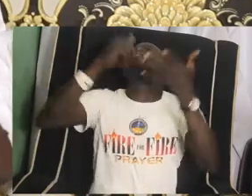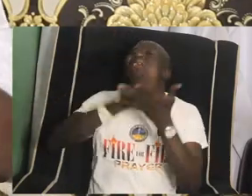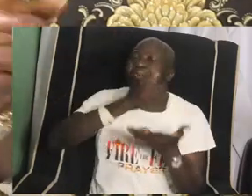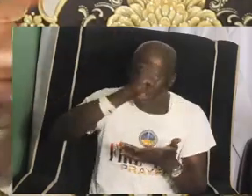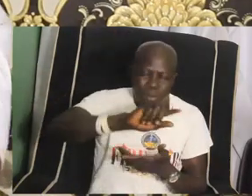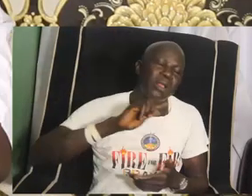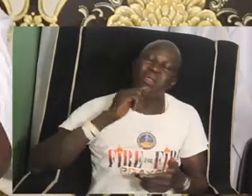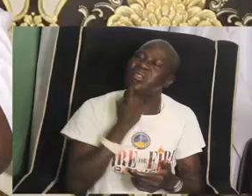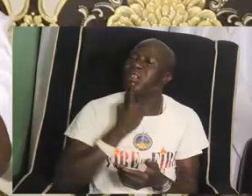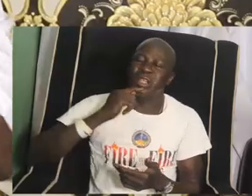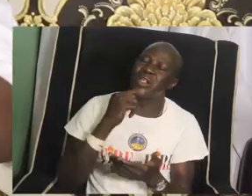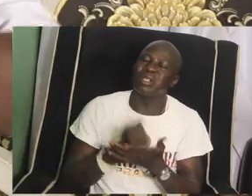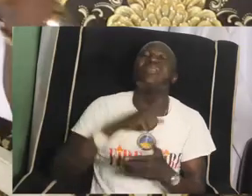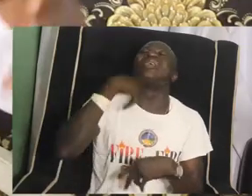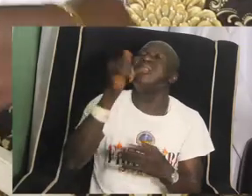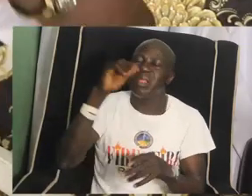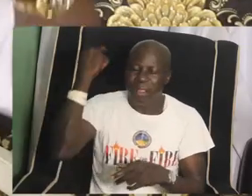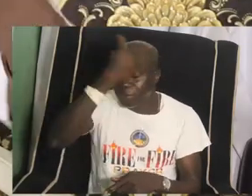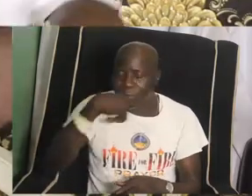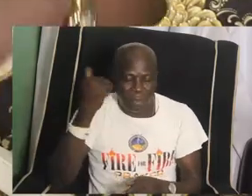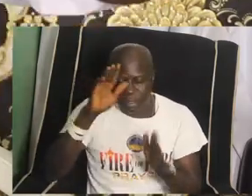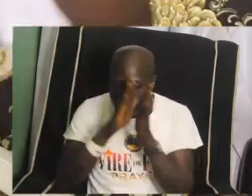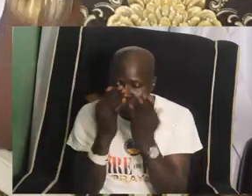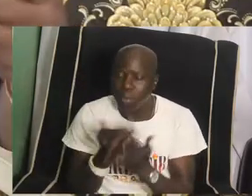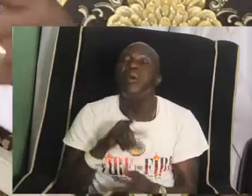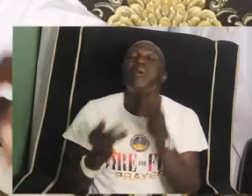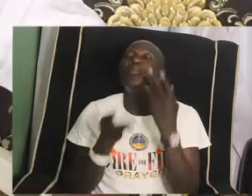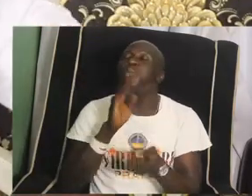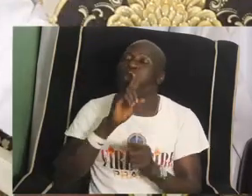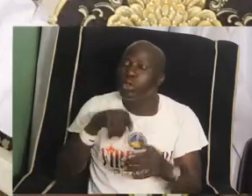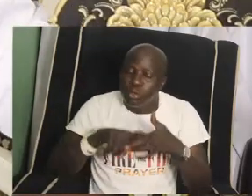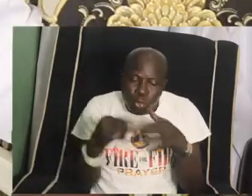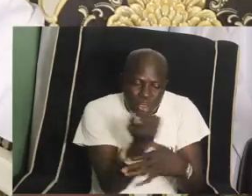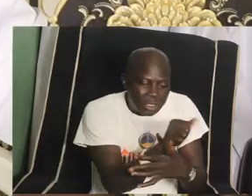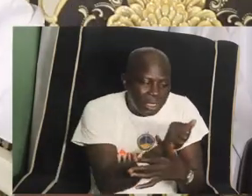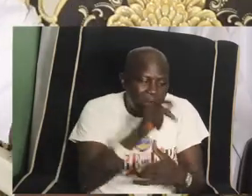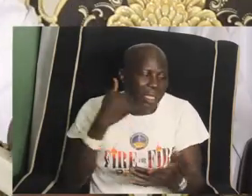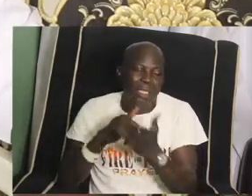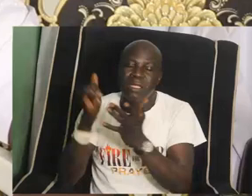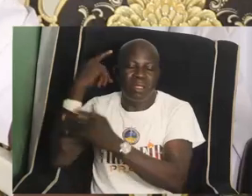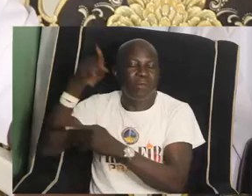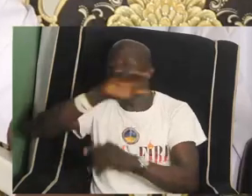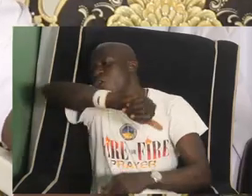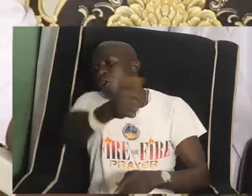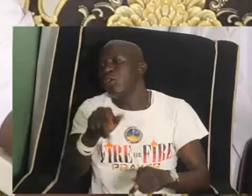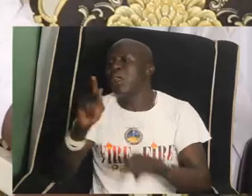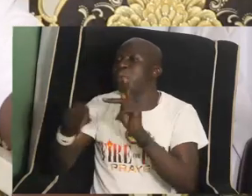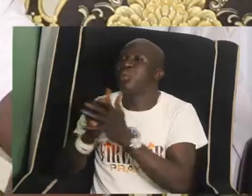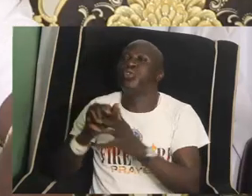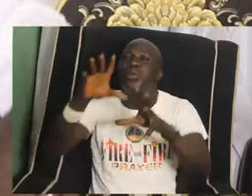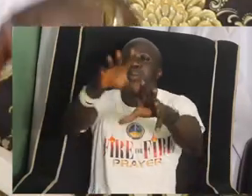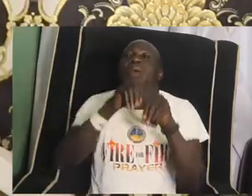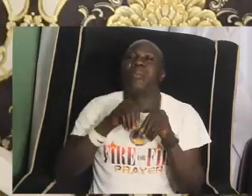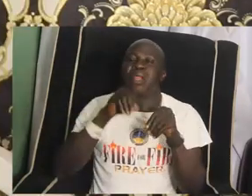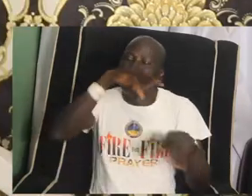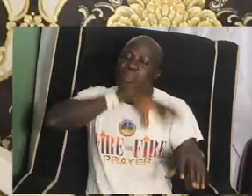say serious amen. I do tell people on Facebook to make sure you share the program for others